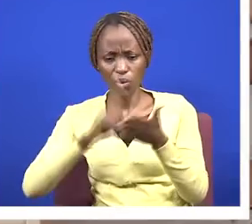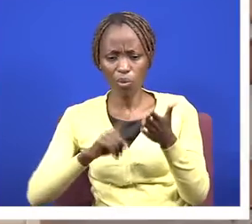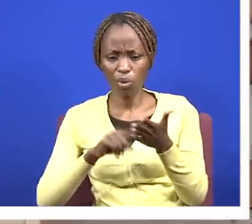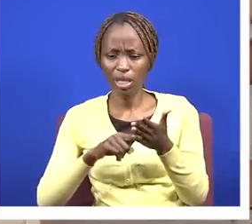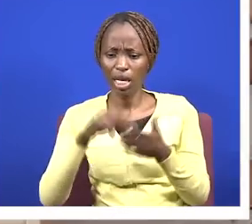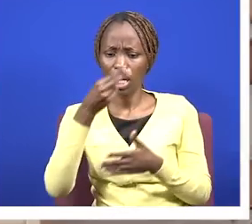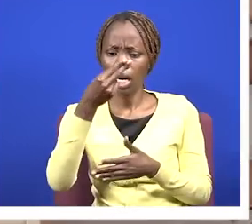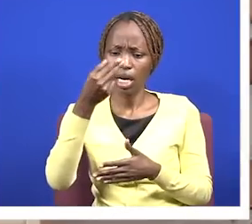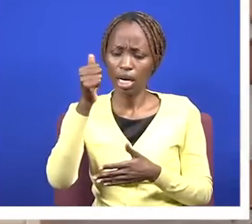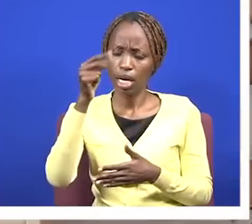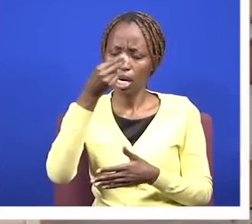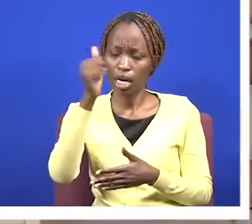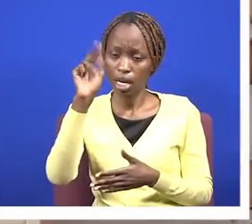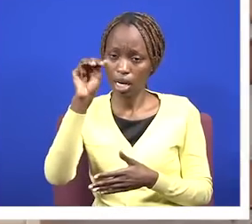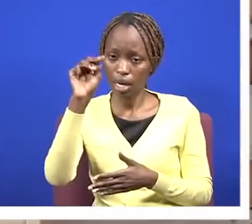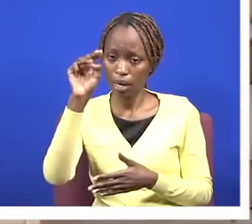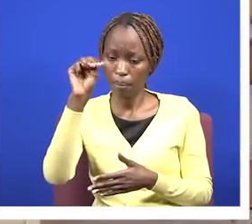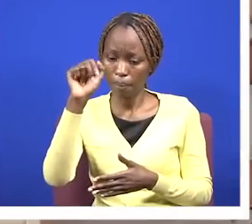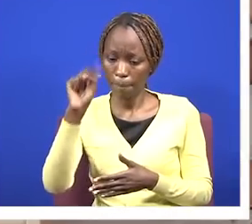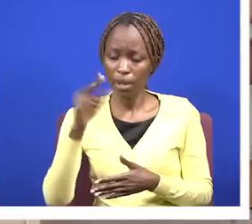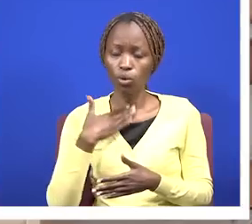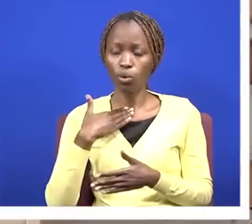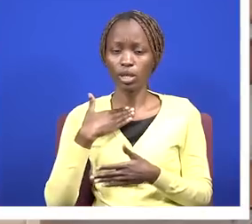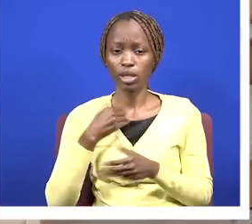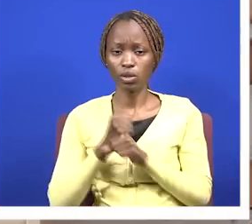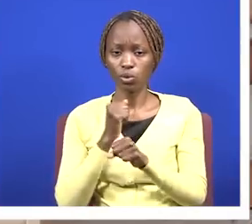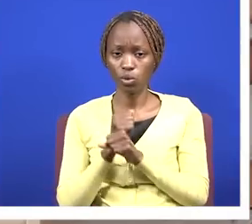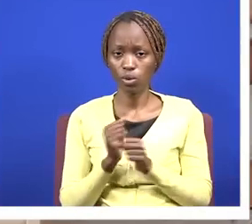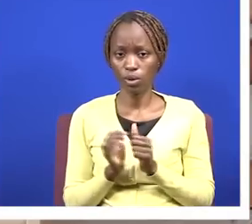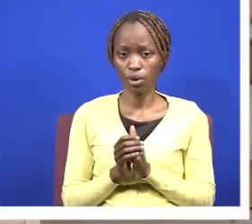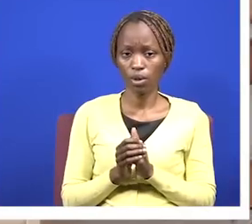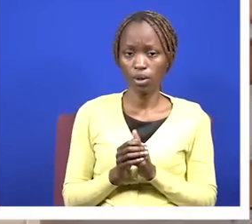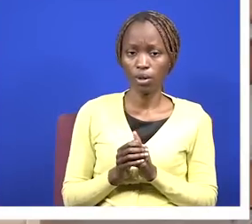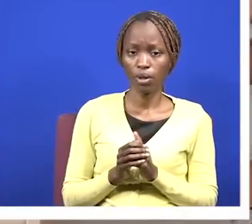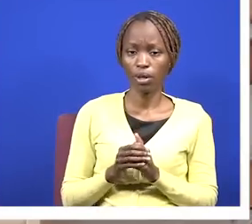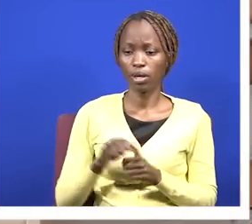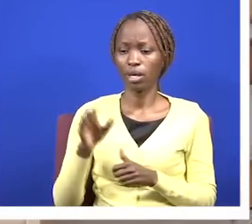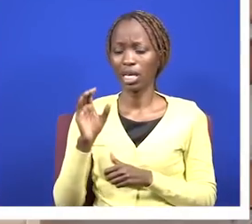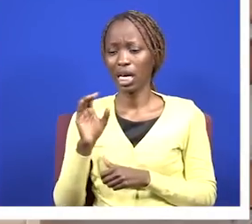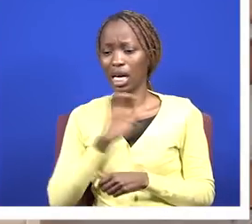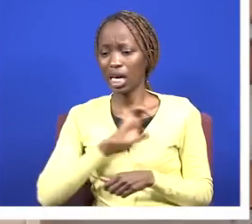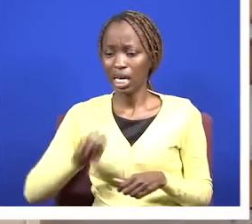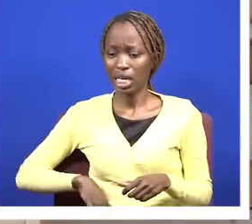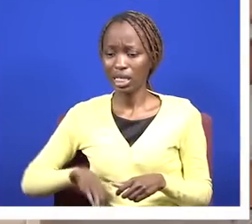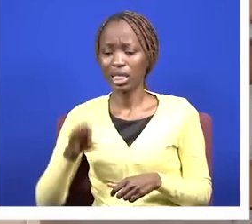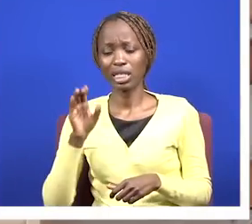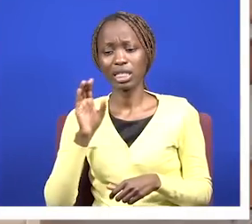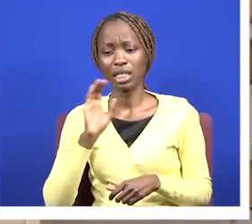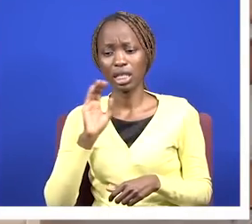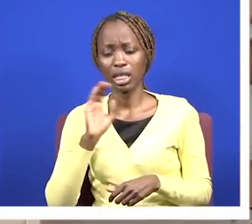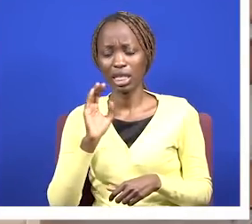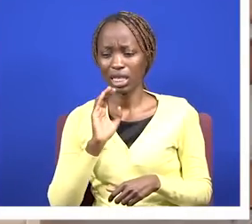terrible news. So upset, he was so sad. He cried and he put on sackcloth and he